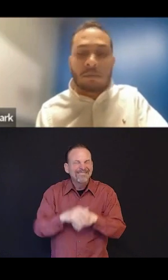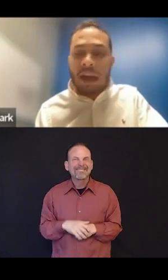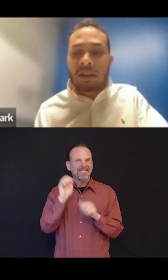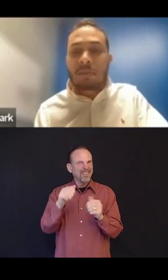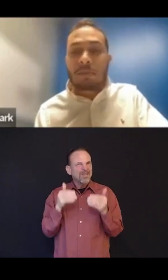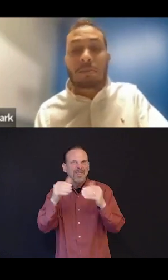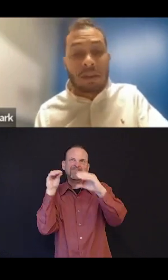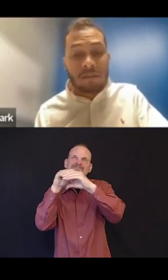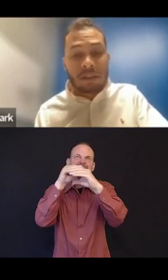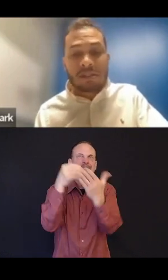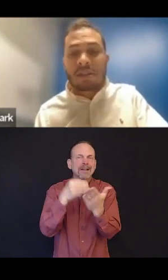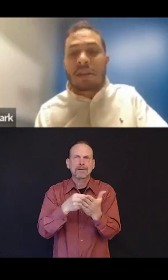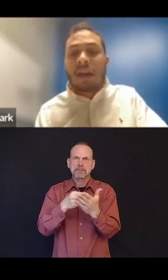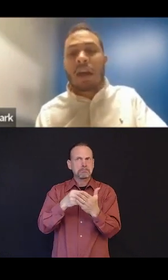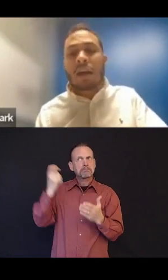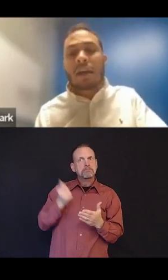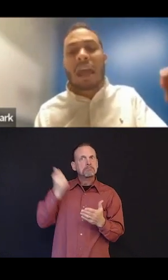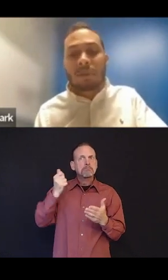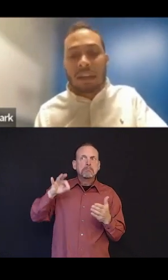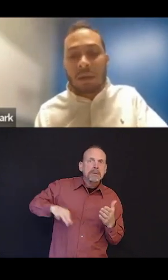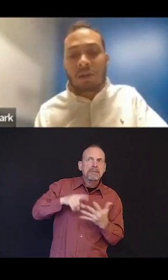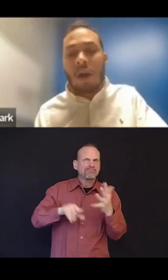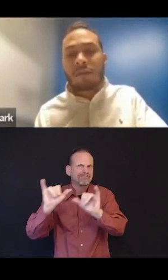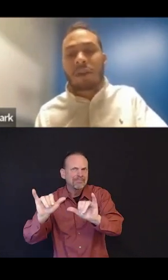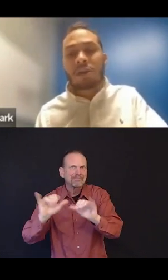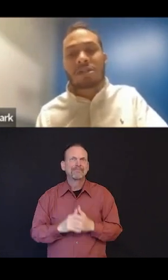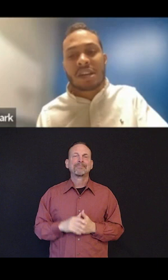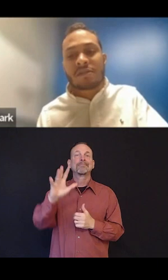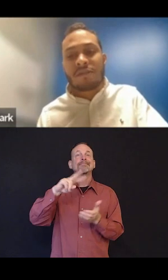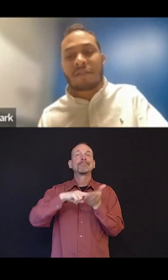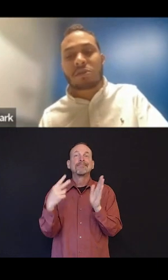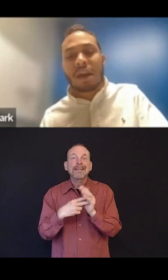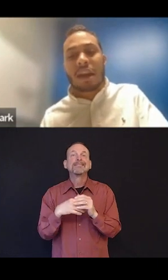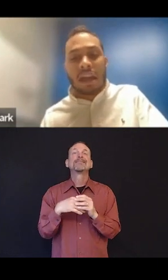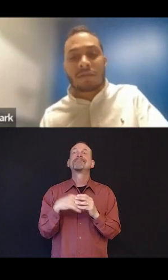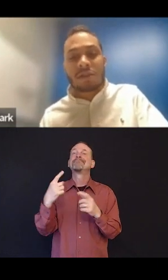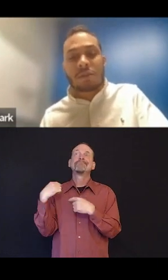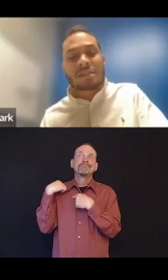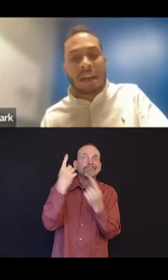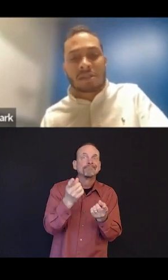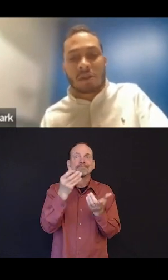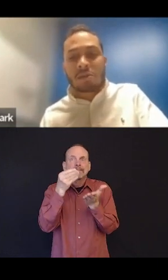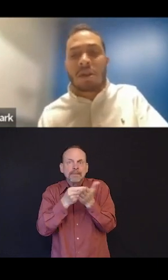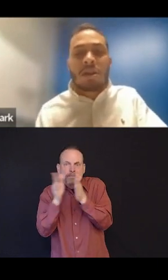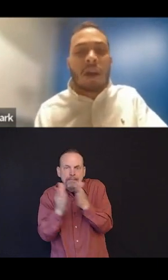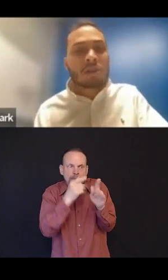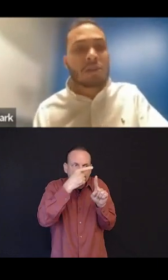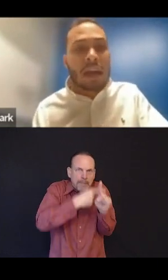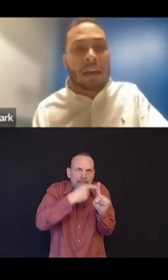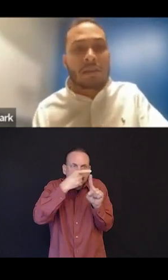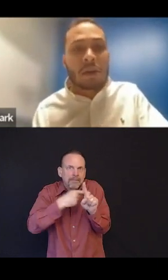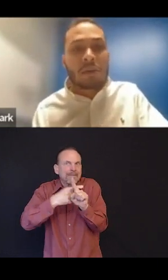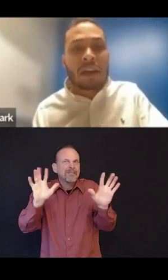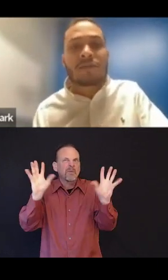without impacting public benefits. And ABLE accounts are offered under Section 529A of the U.S. Tax Code,